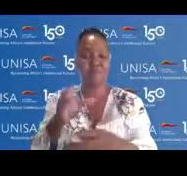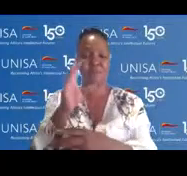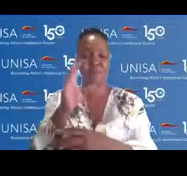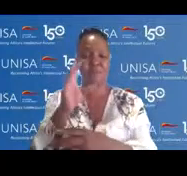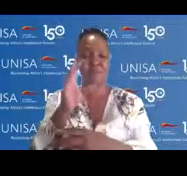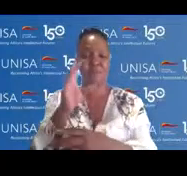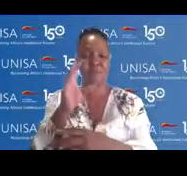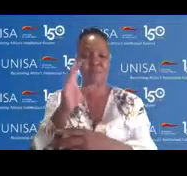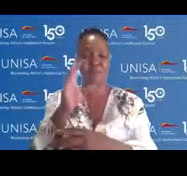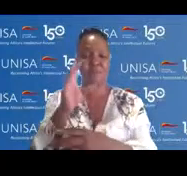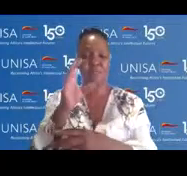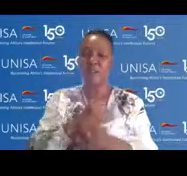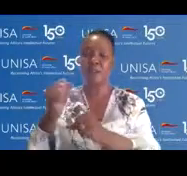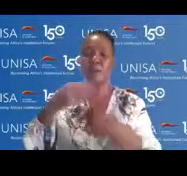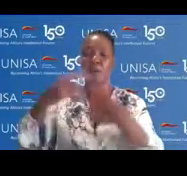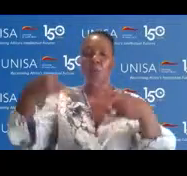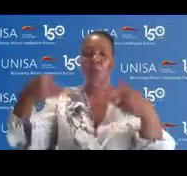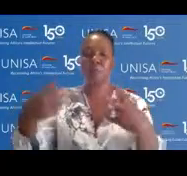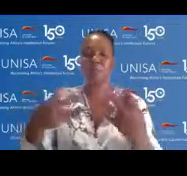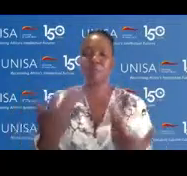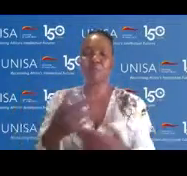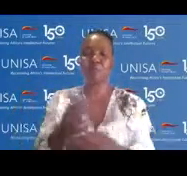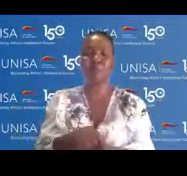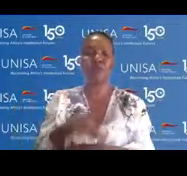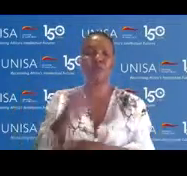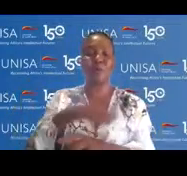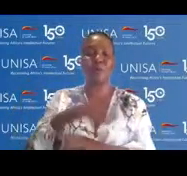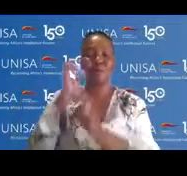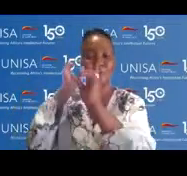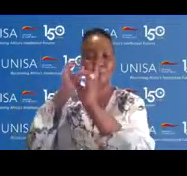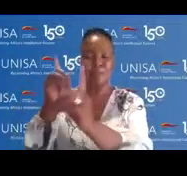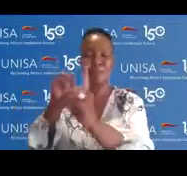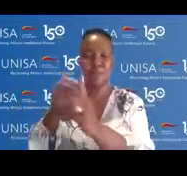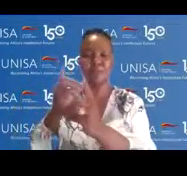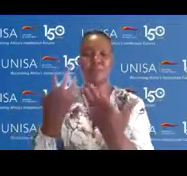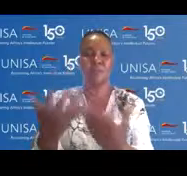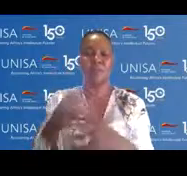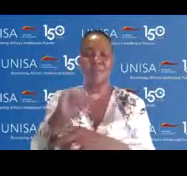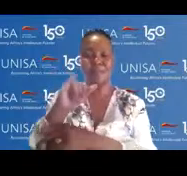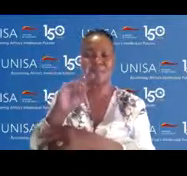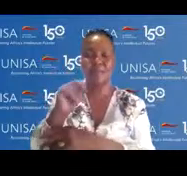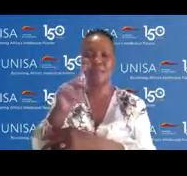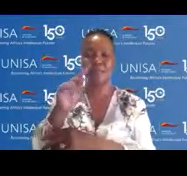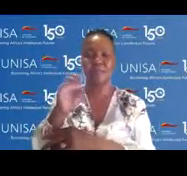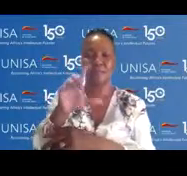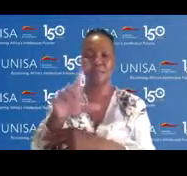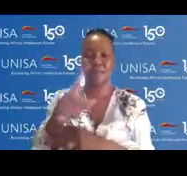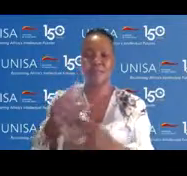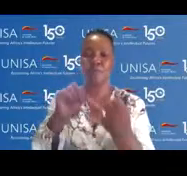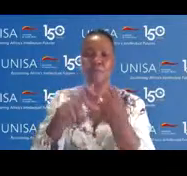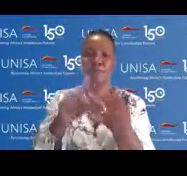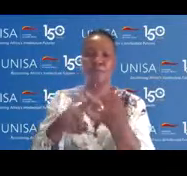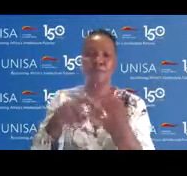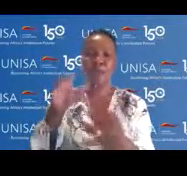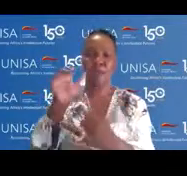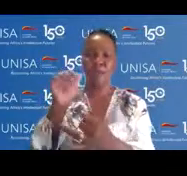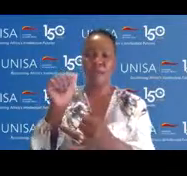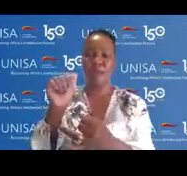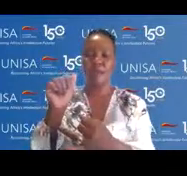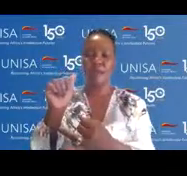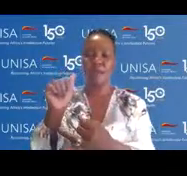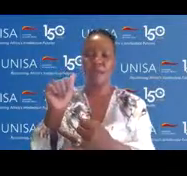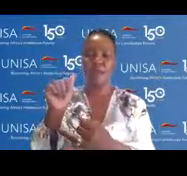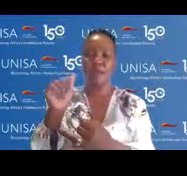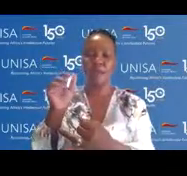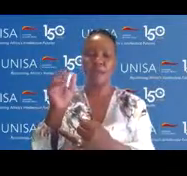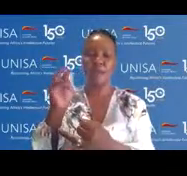You kind of need to decide between Intel or AMD. AMD is also a chip manufacturer. Those